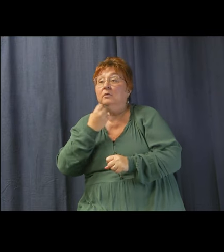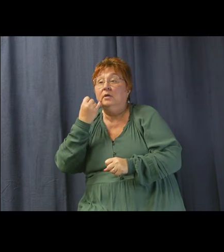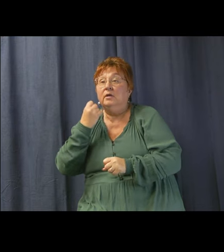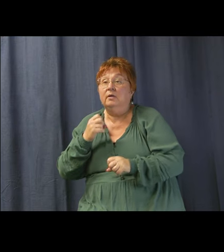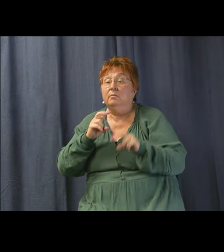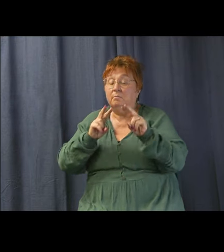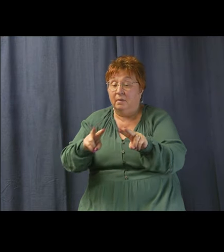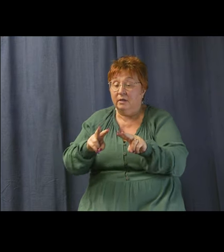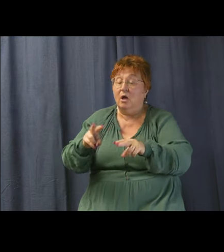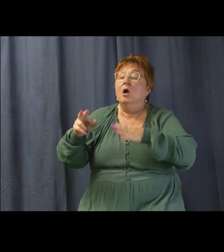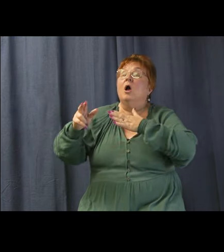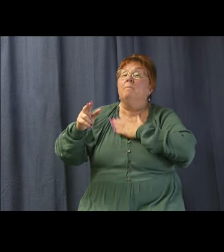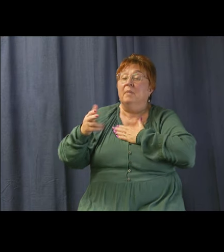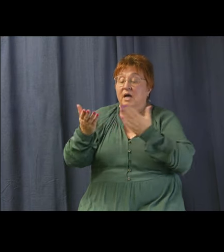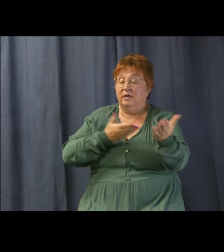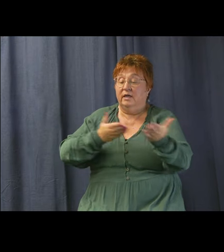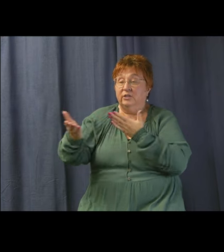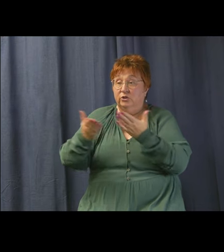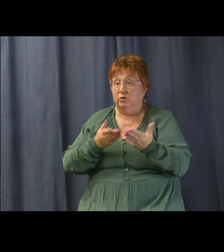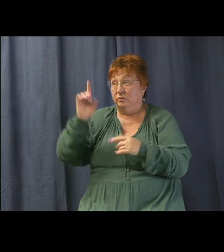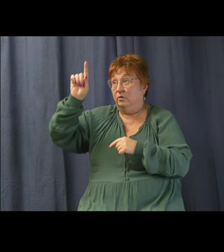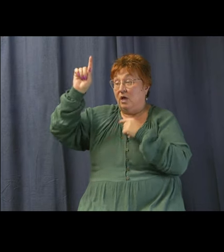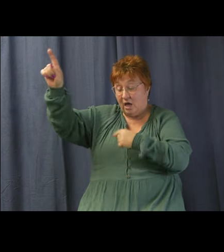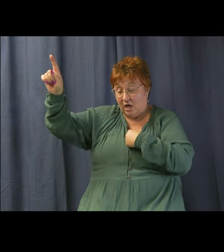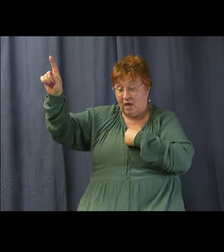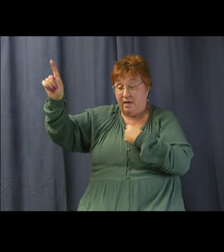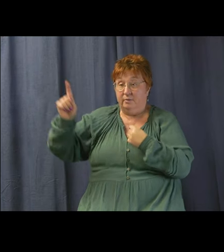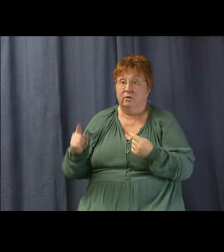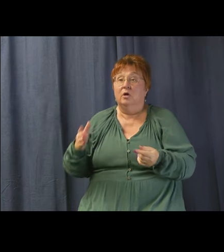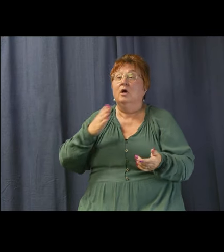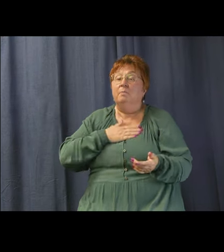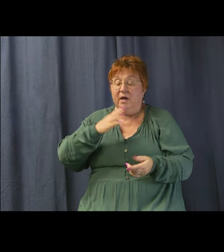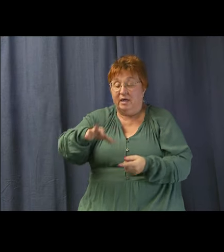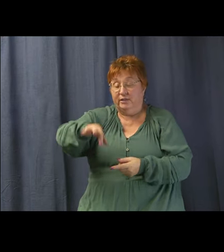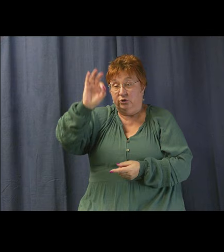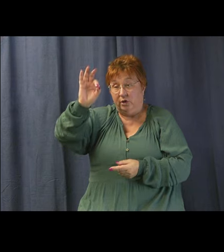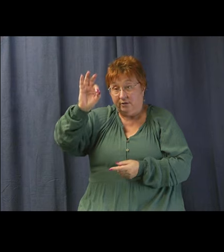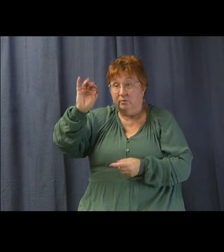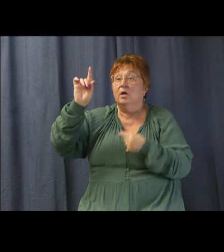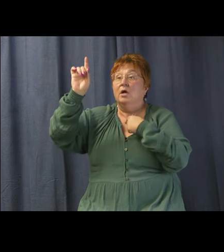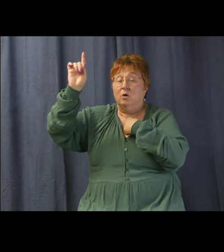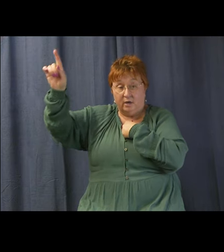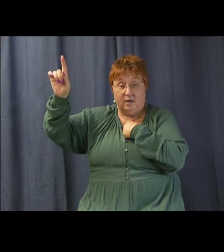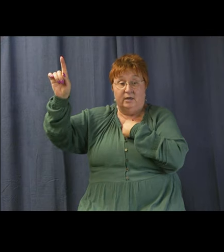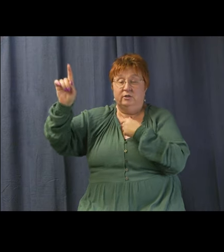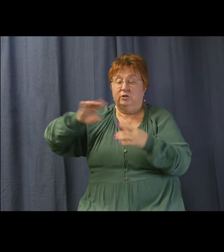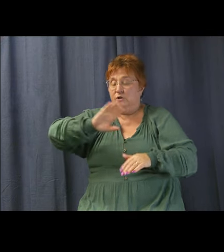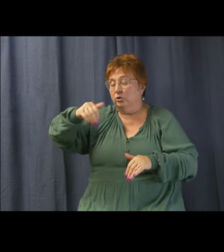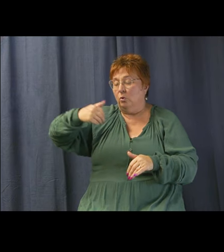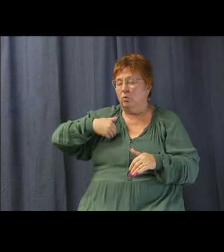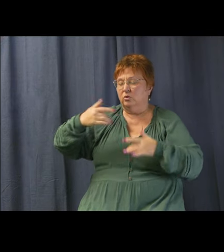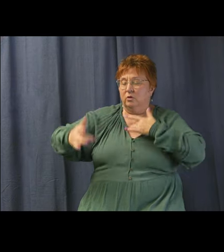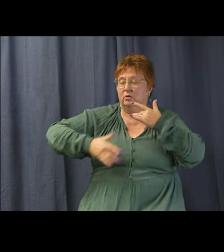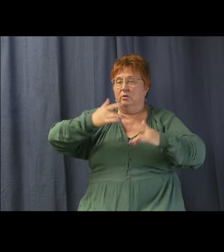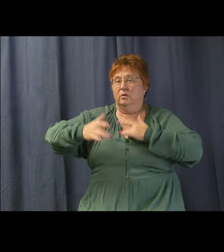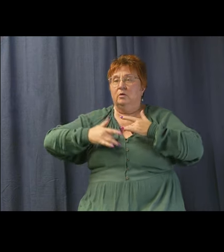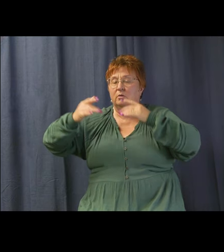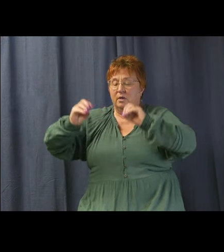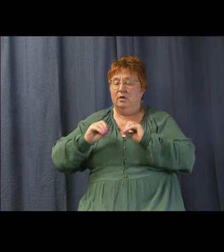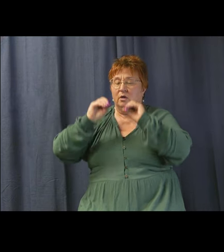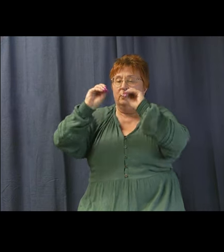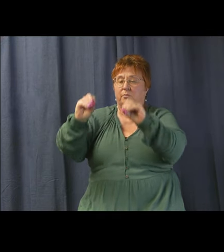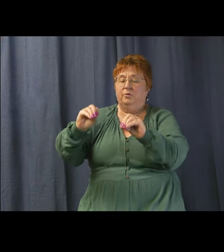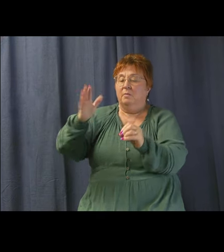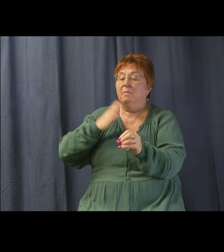Behold, my servant whom I uphold, my chosen, in whom my soul delights, I have put